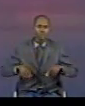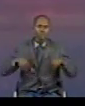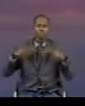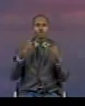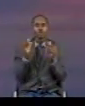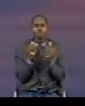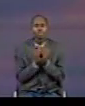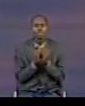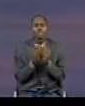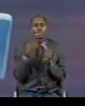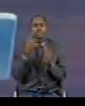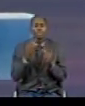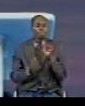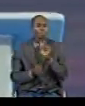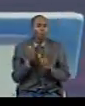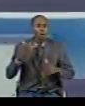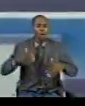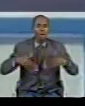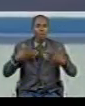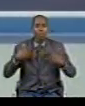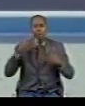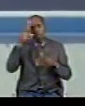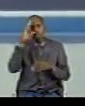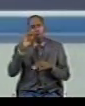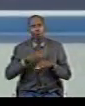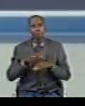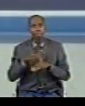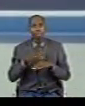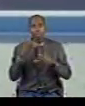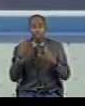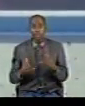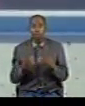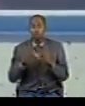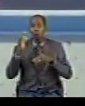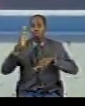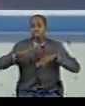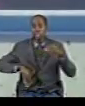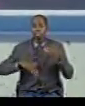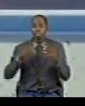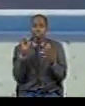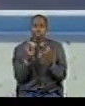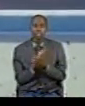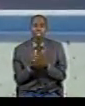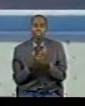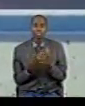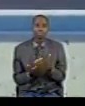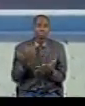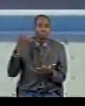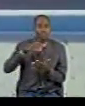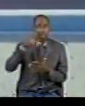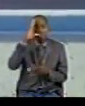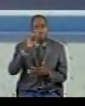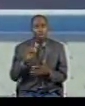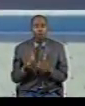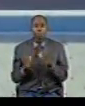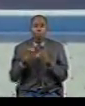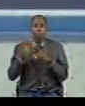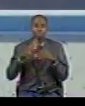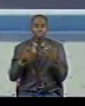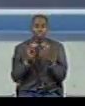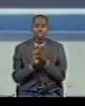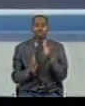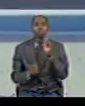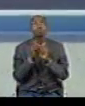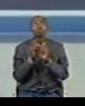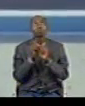Now, beyond the richest man, beyond the greatest doctor, we have the Almighty God.